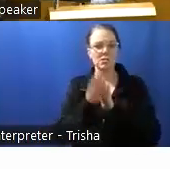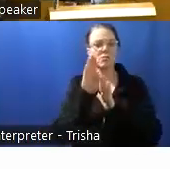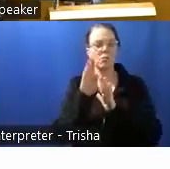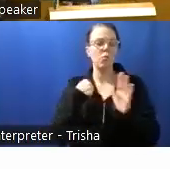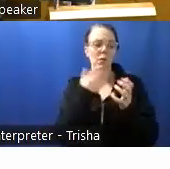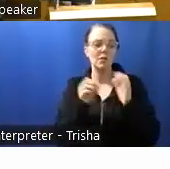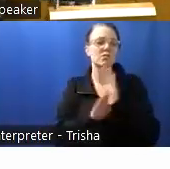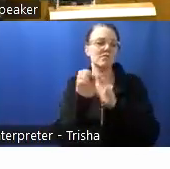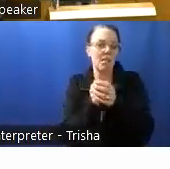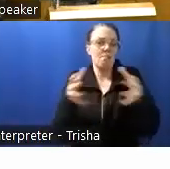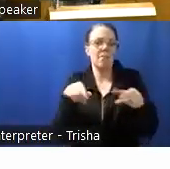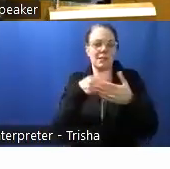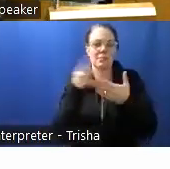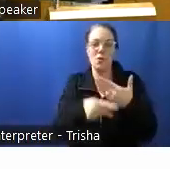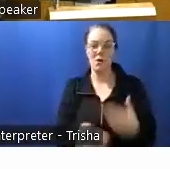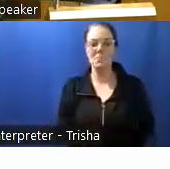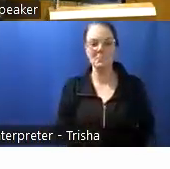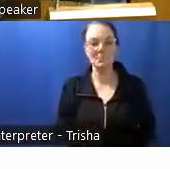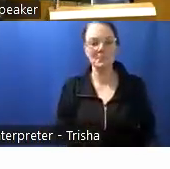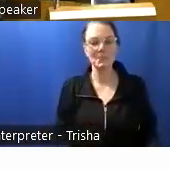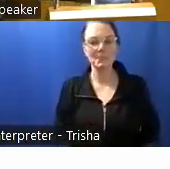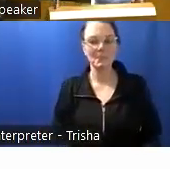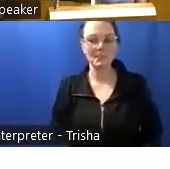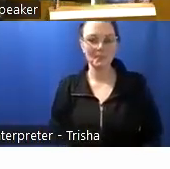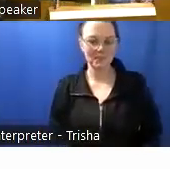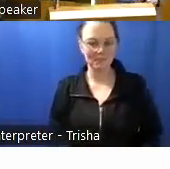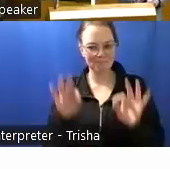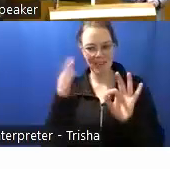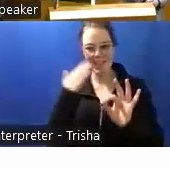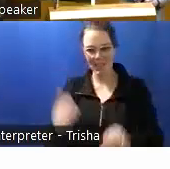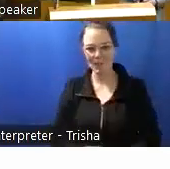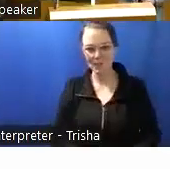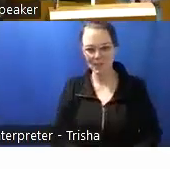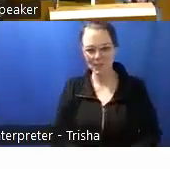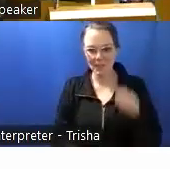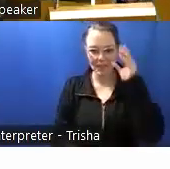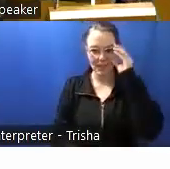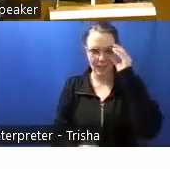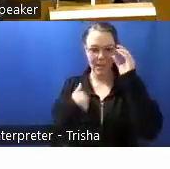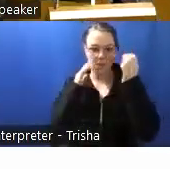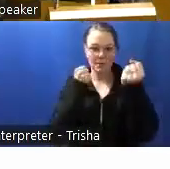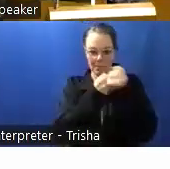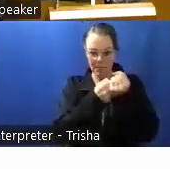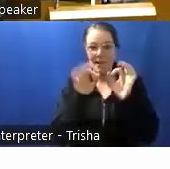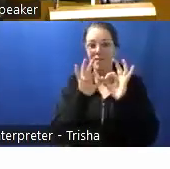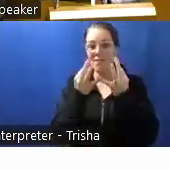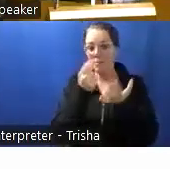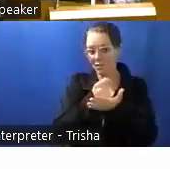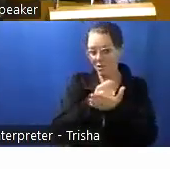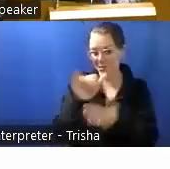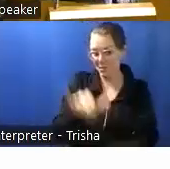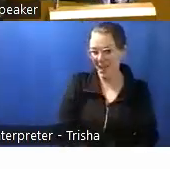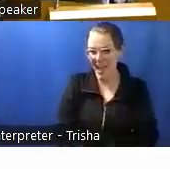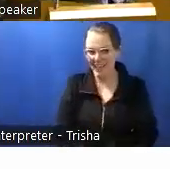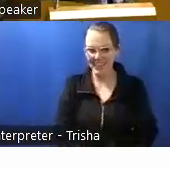this program that we are about to develop. Terrific, thank you. I'll put in a plug as well for family treatment. Oh,